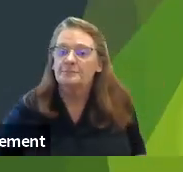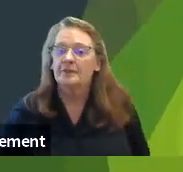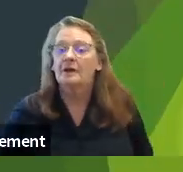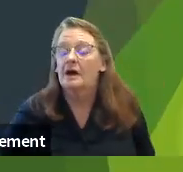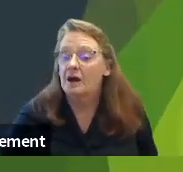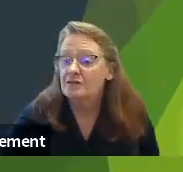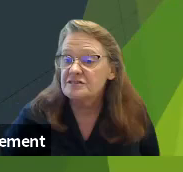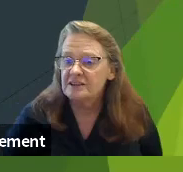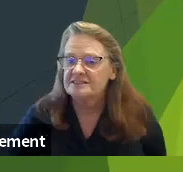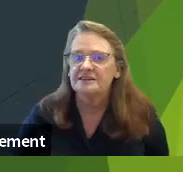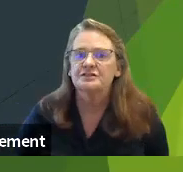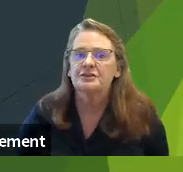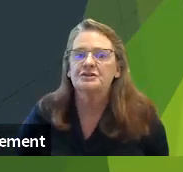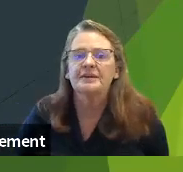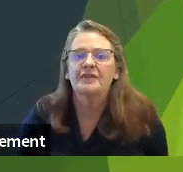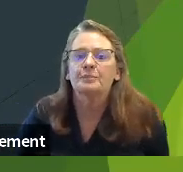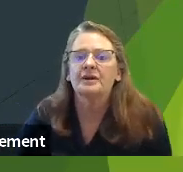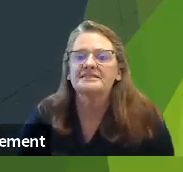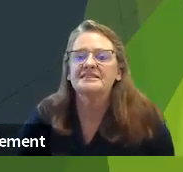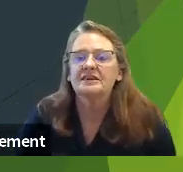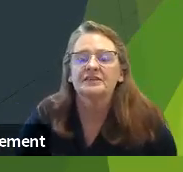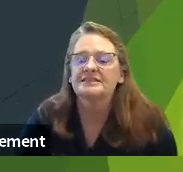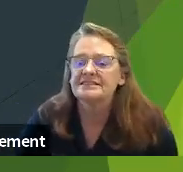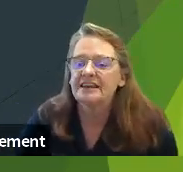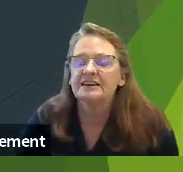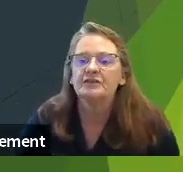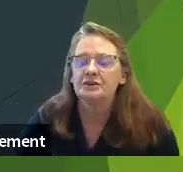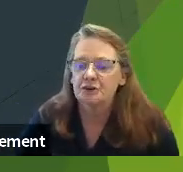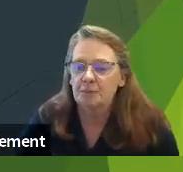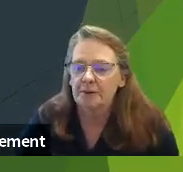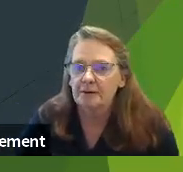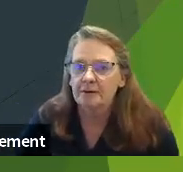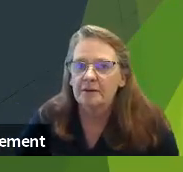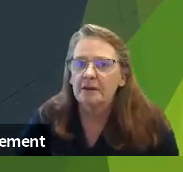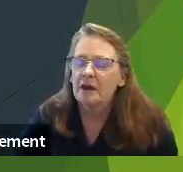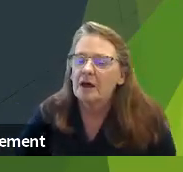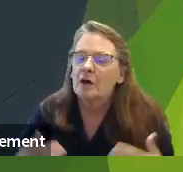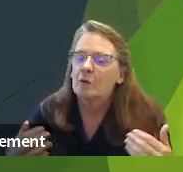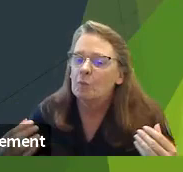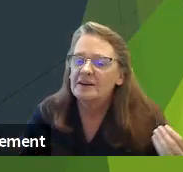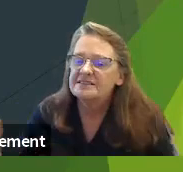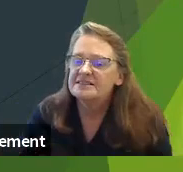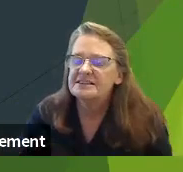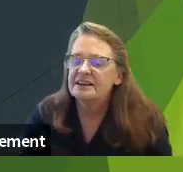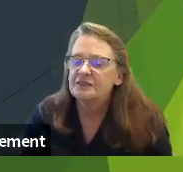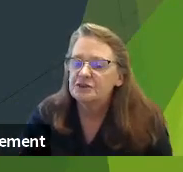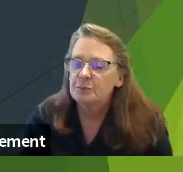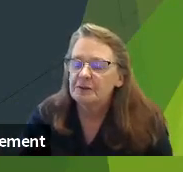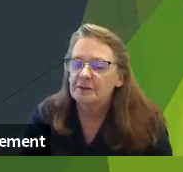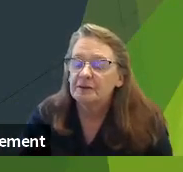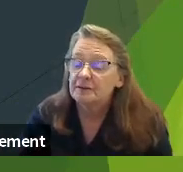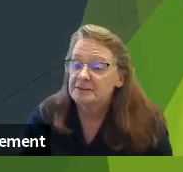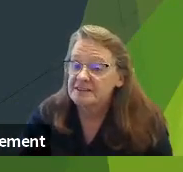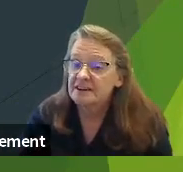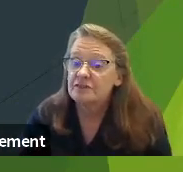So our first lesson is going to be on the process of consecutive interpreting. What is consecutive